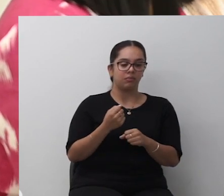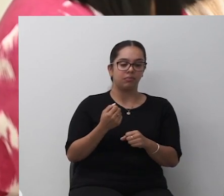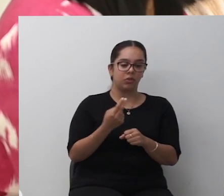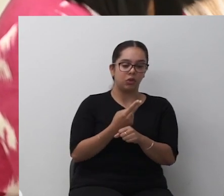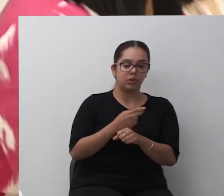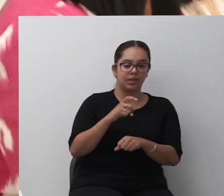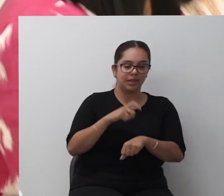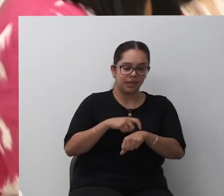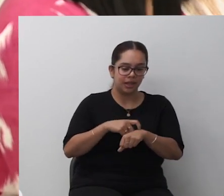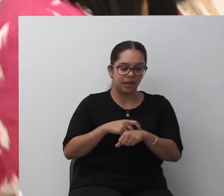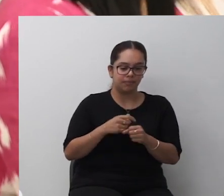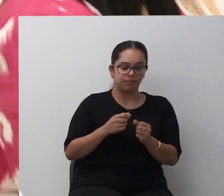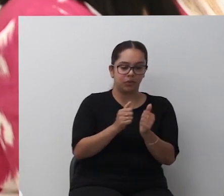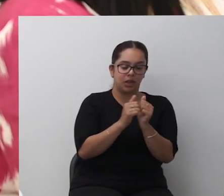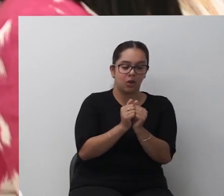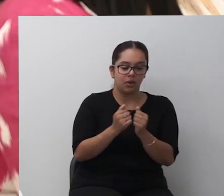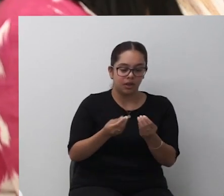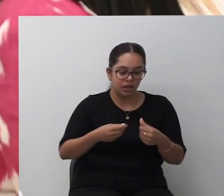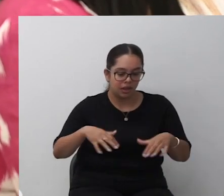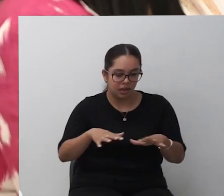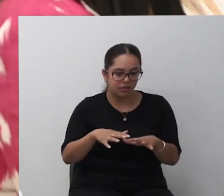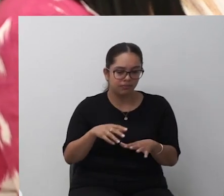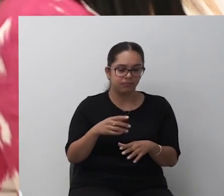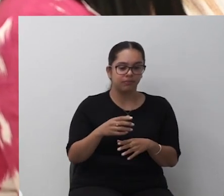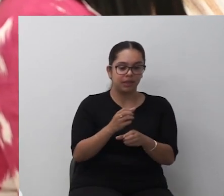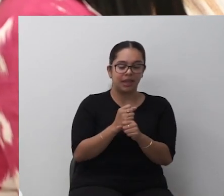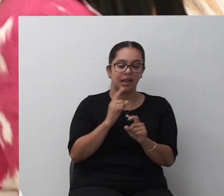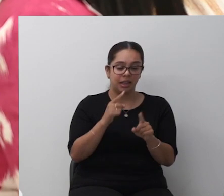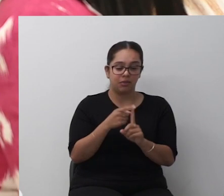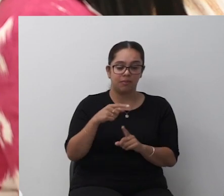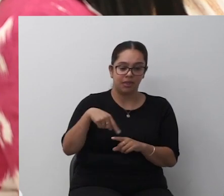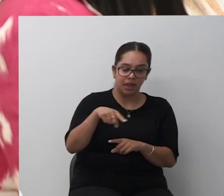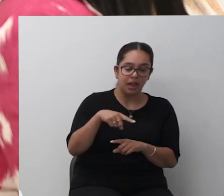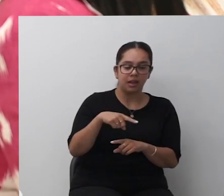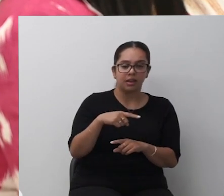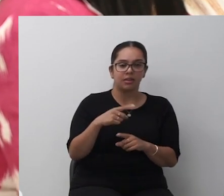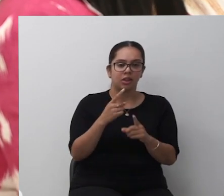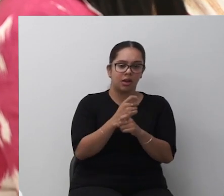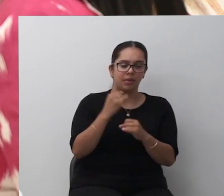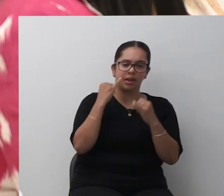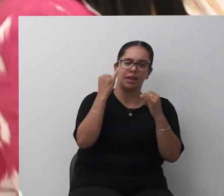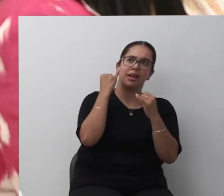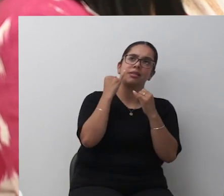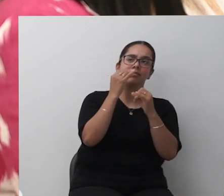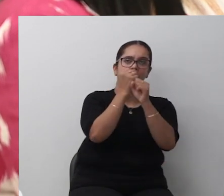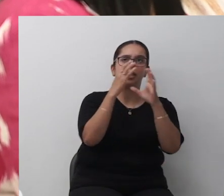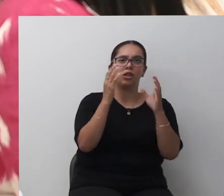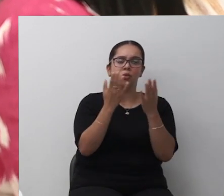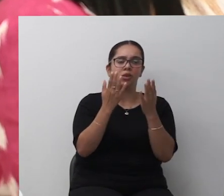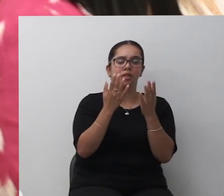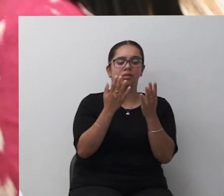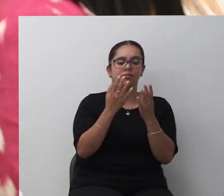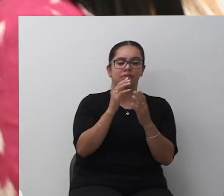the soil and with land and getting answers from that, and complicating our ideas around what is allegiance. And